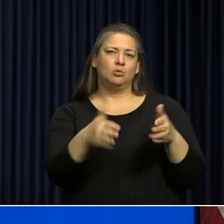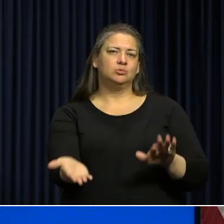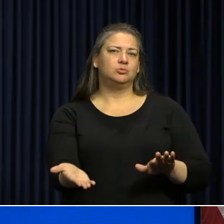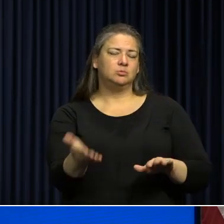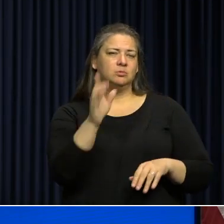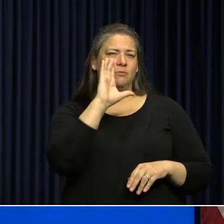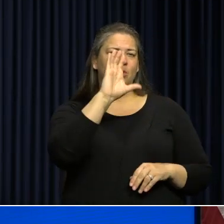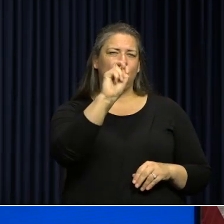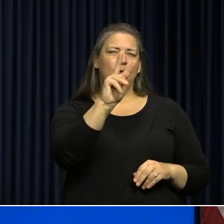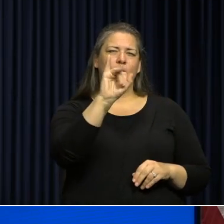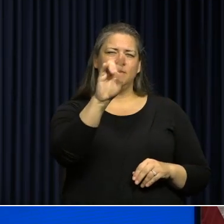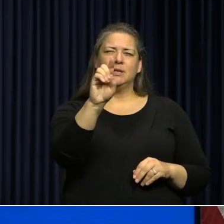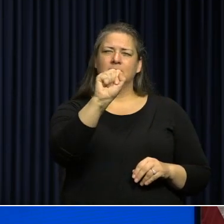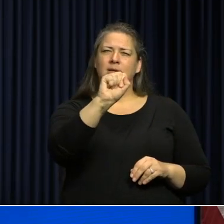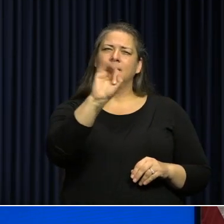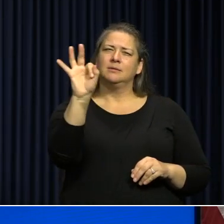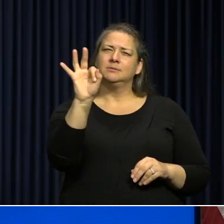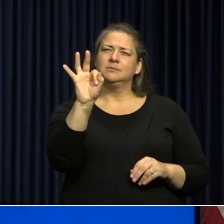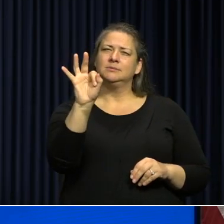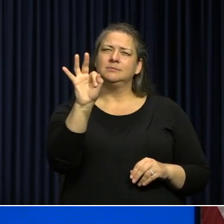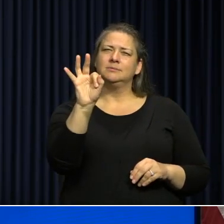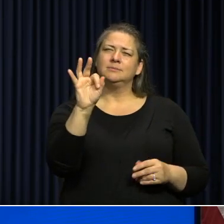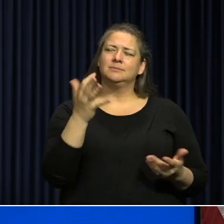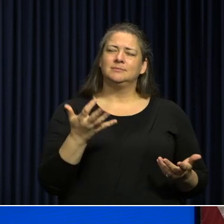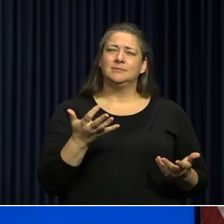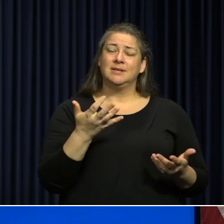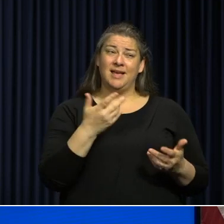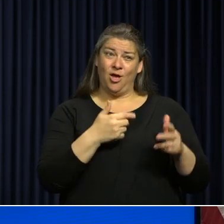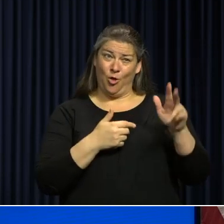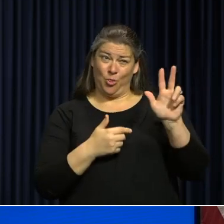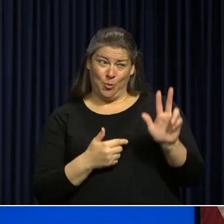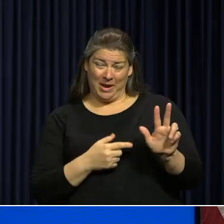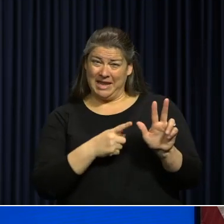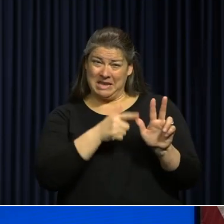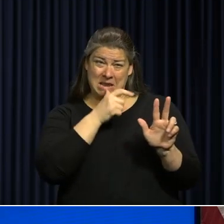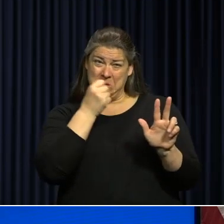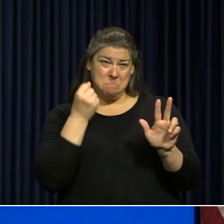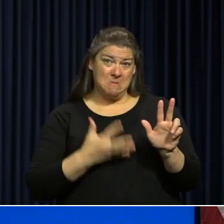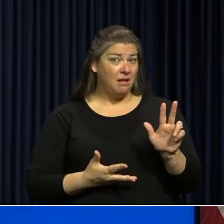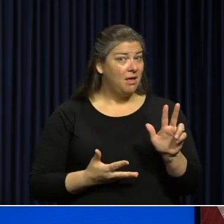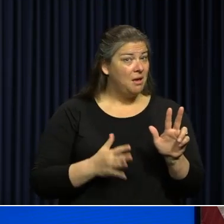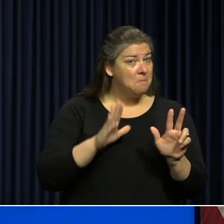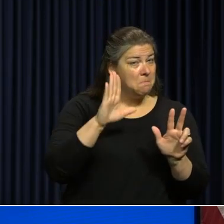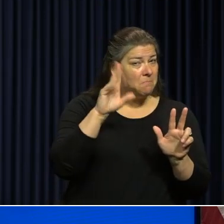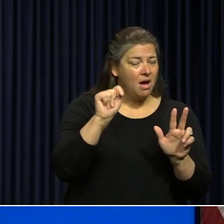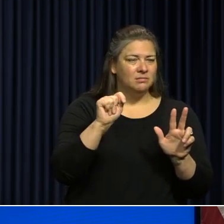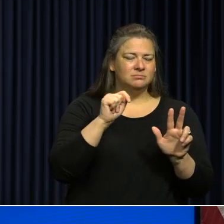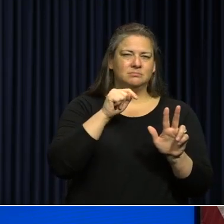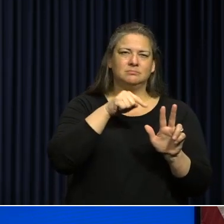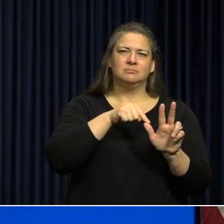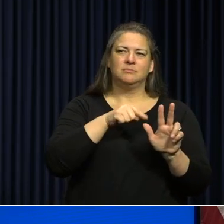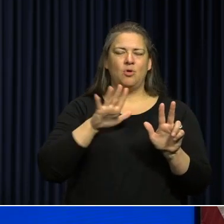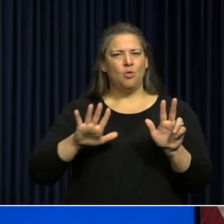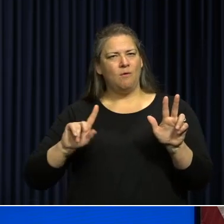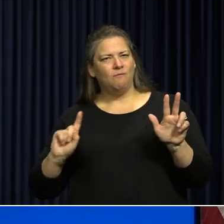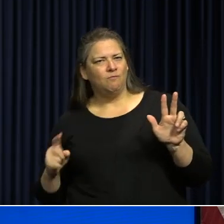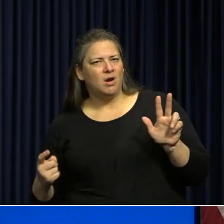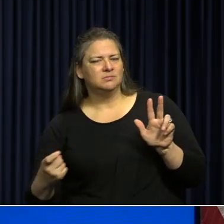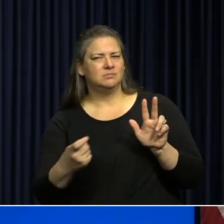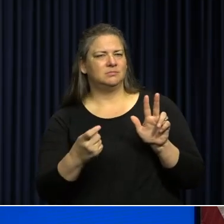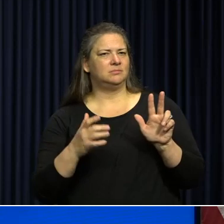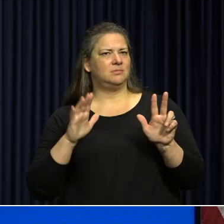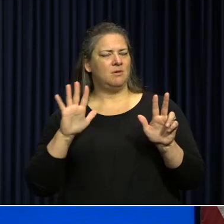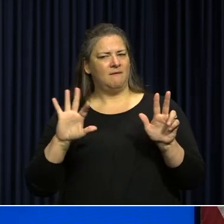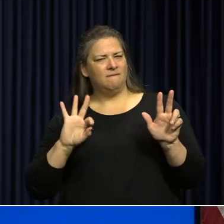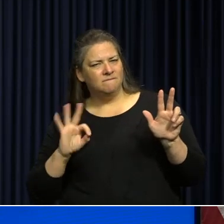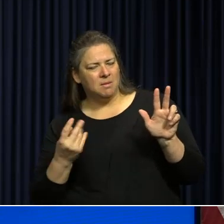to COVID-19. And while it is a smaller number, they are people that are truly missed by their friends,